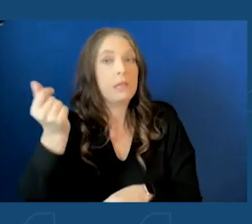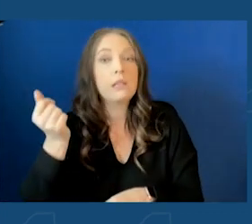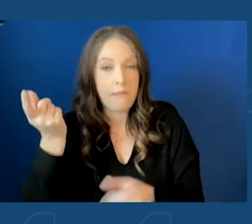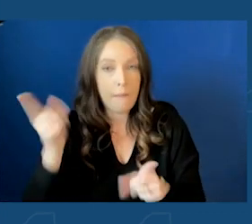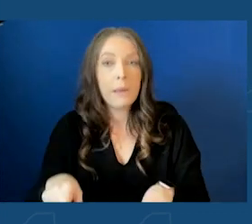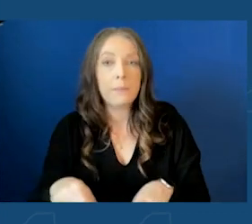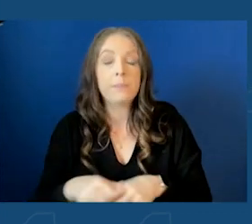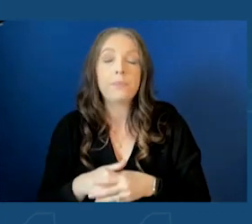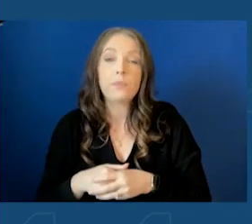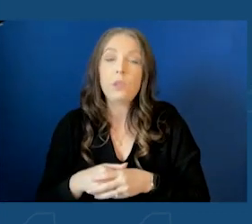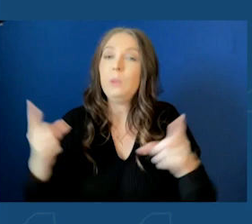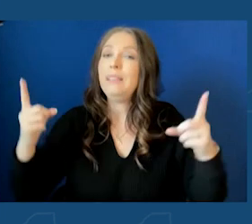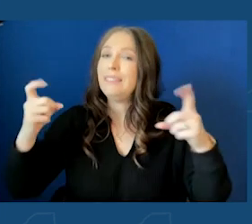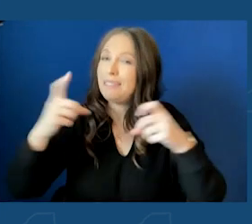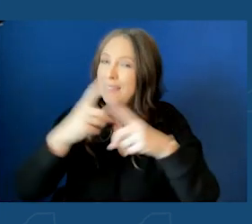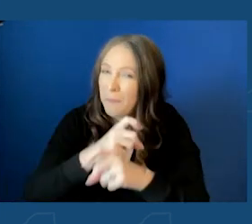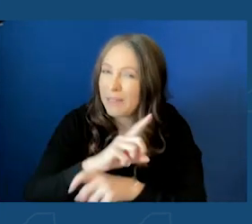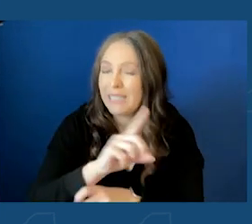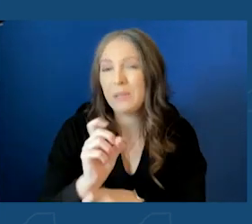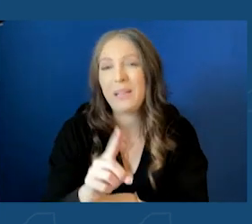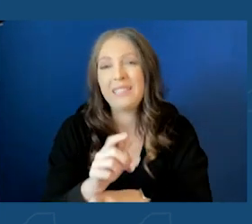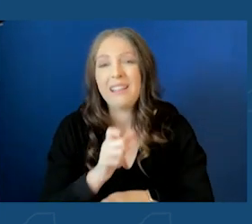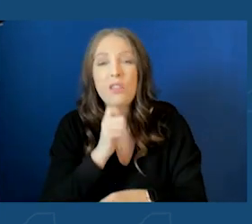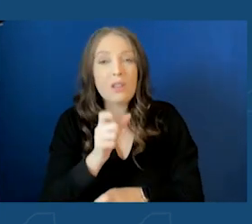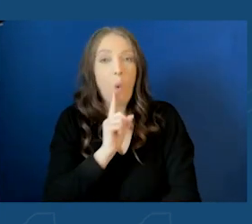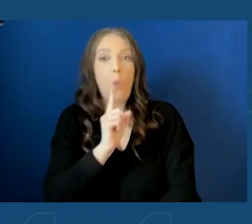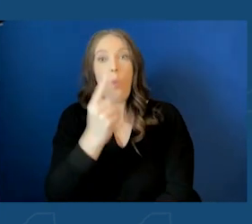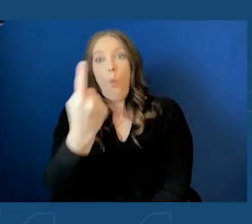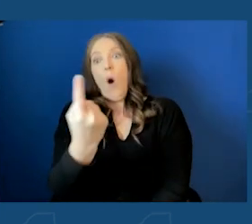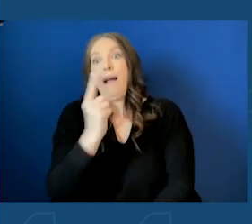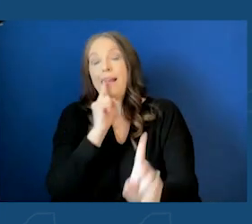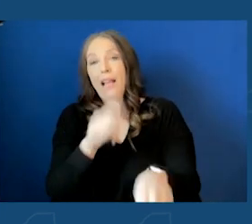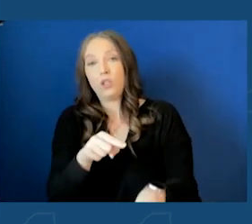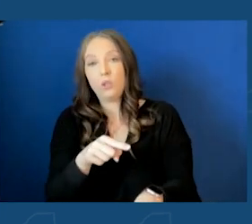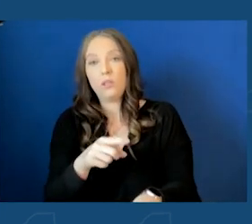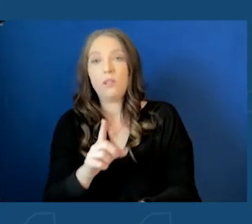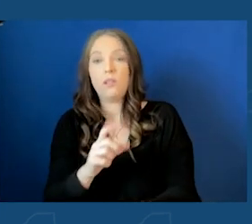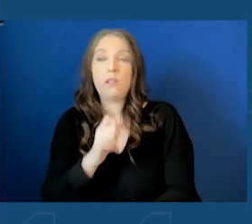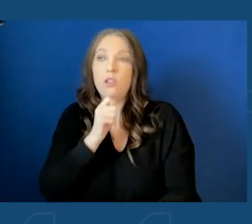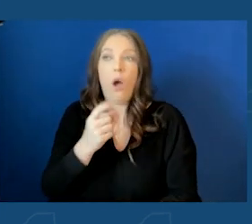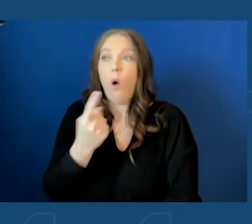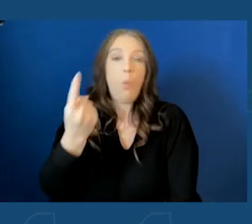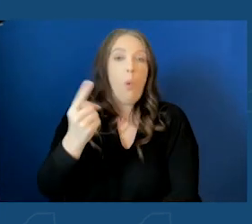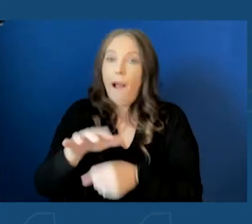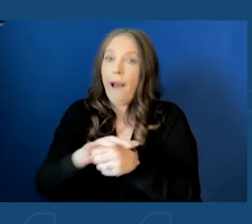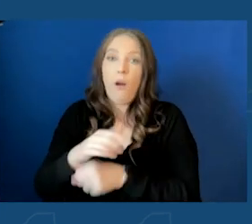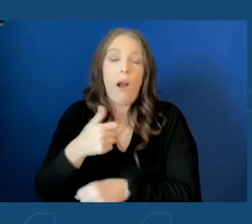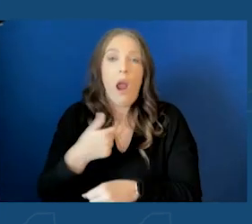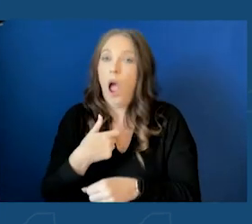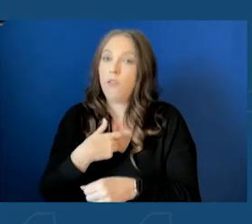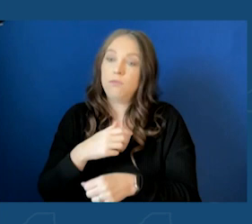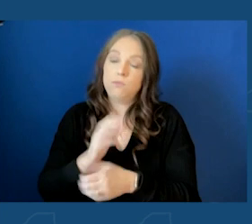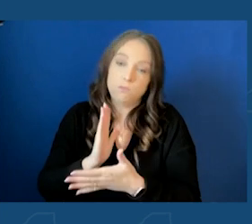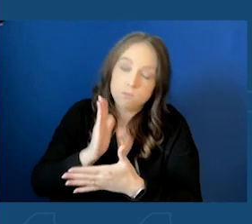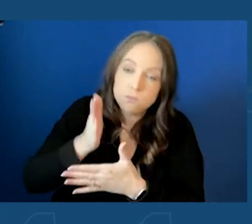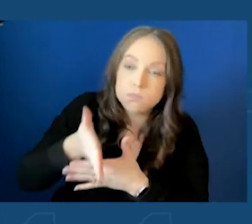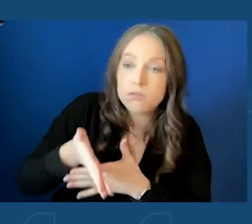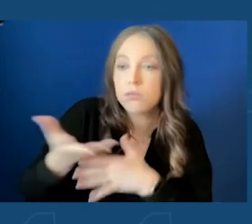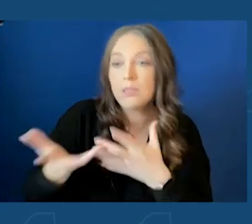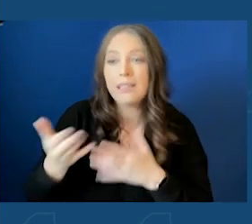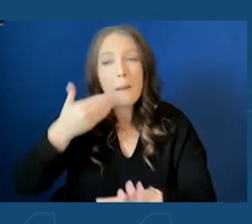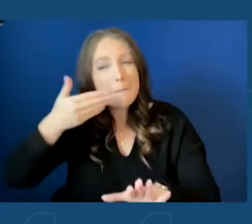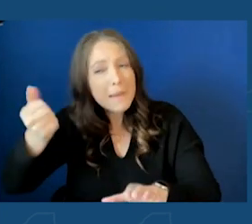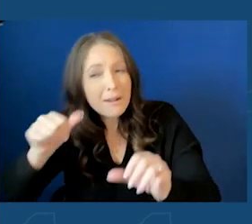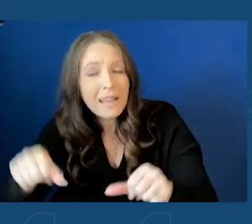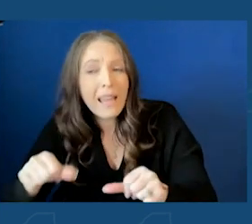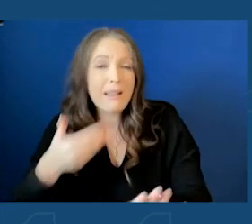it's a complicated question. There's not one answer, but there's not one area that I have not pushed into and saying, can we do better there? Your